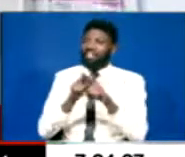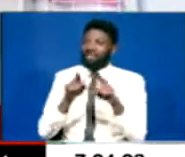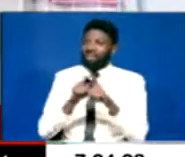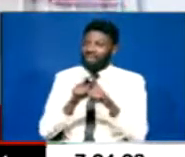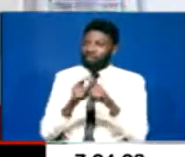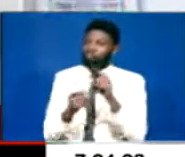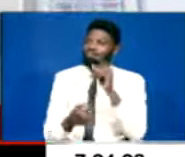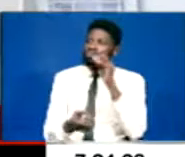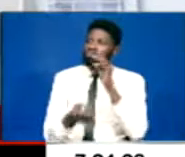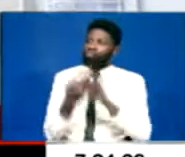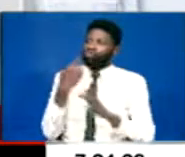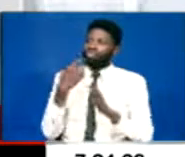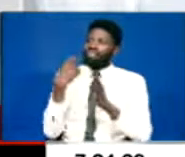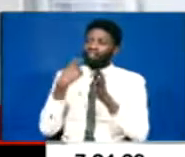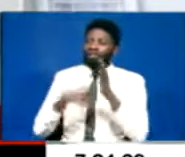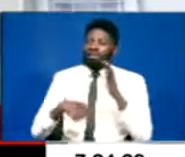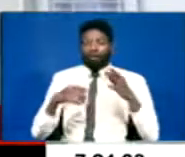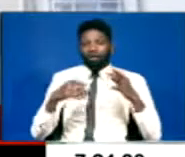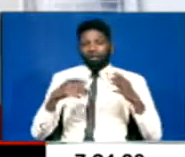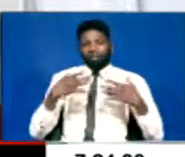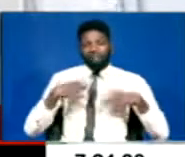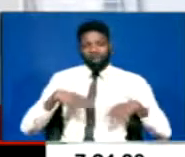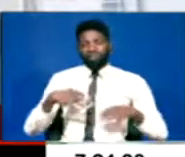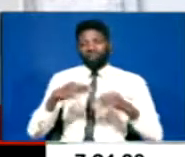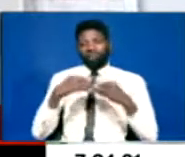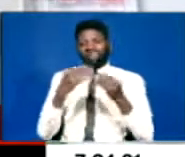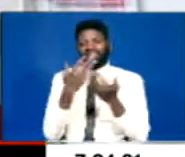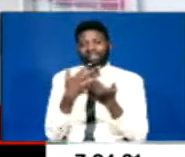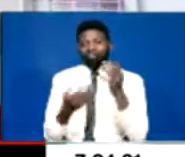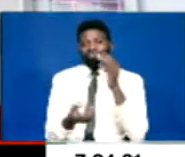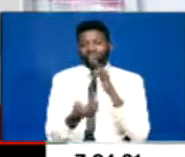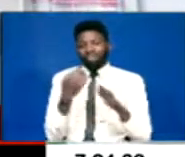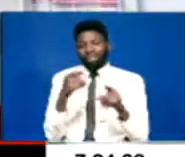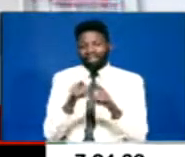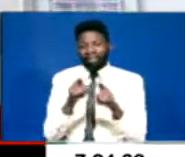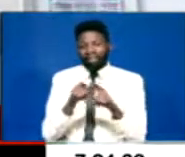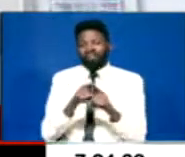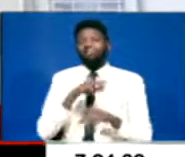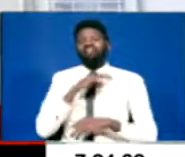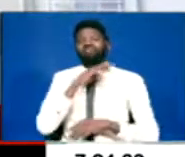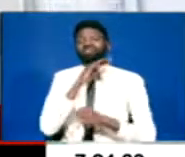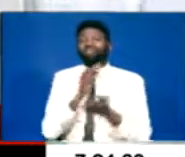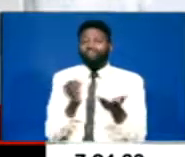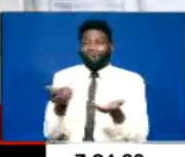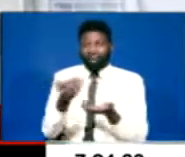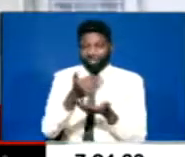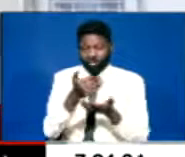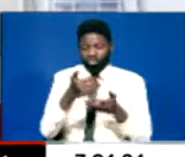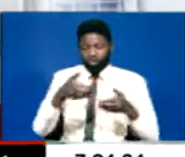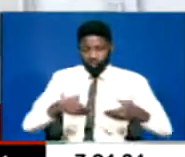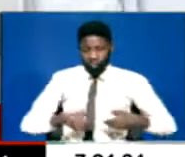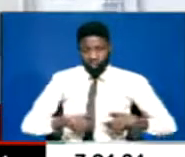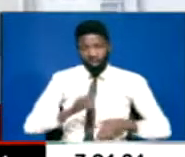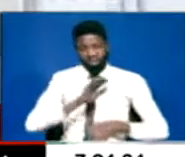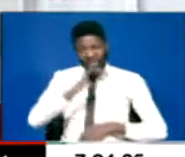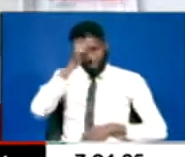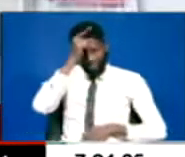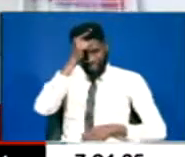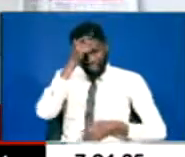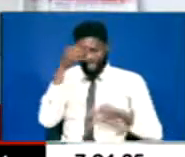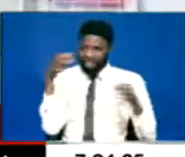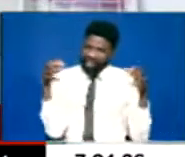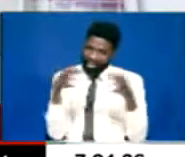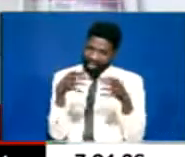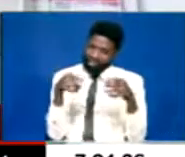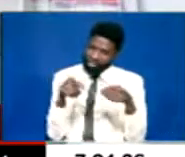of any type of plastic item, reserving garbage collection to companies owned by the youth groups in villages appointed by village